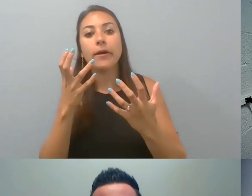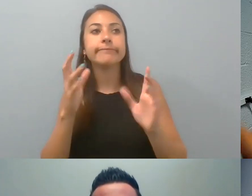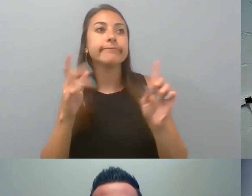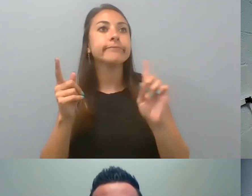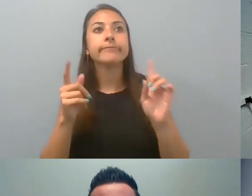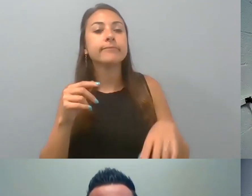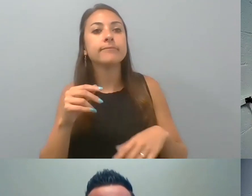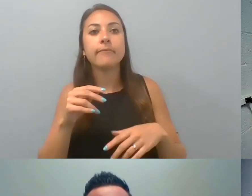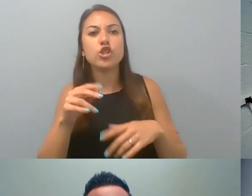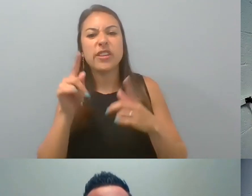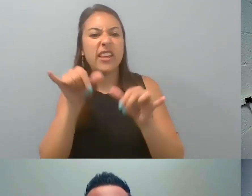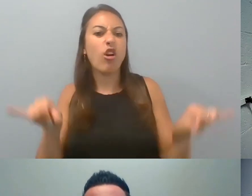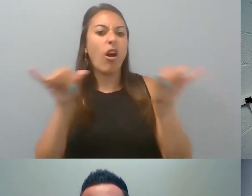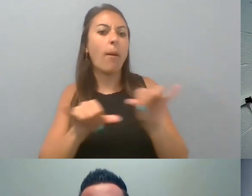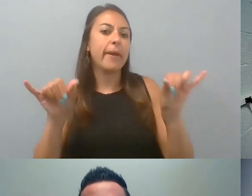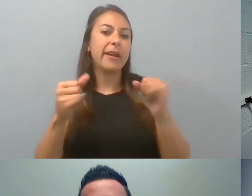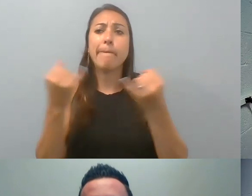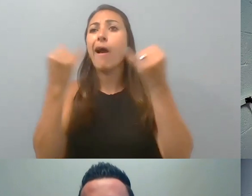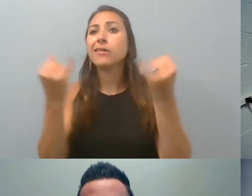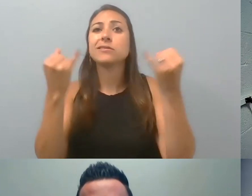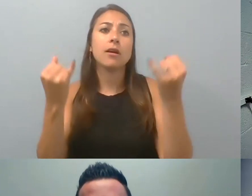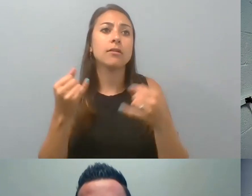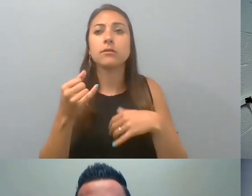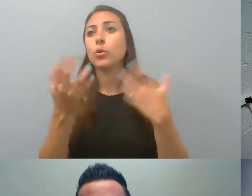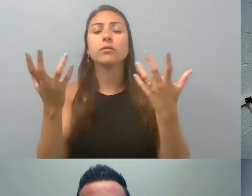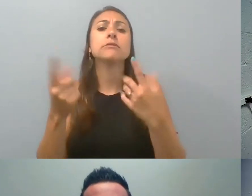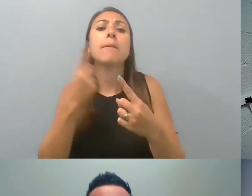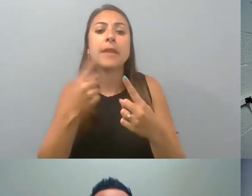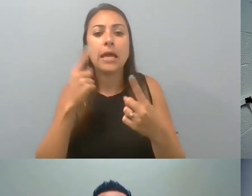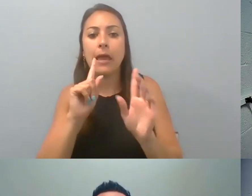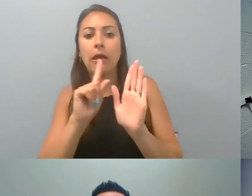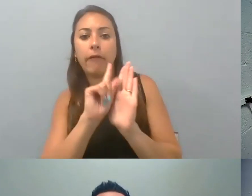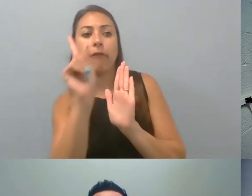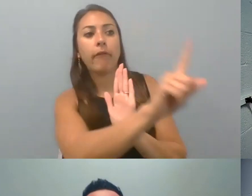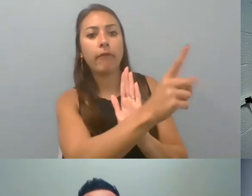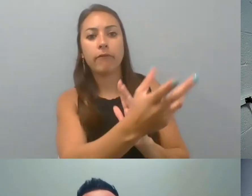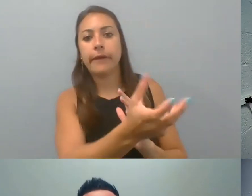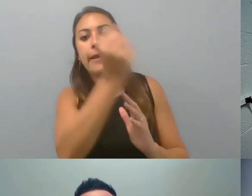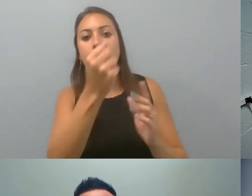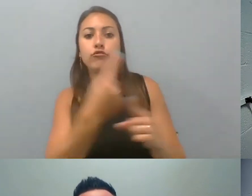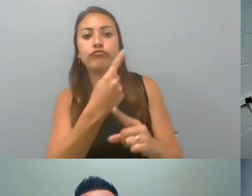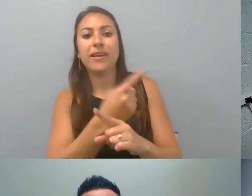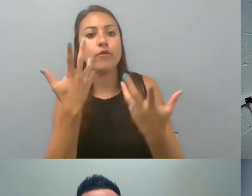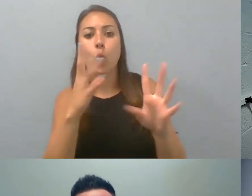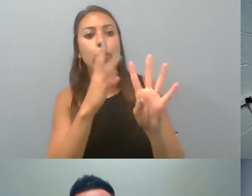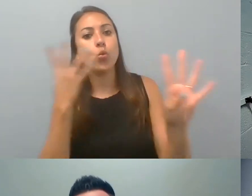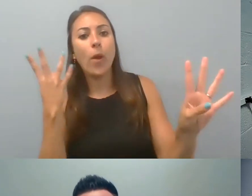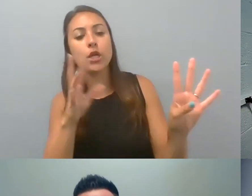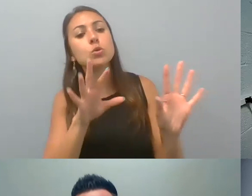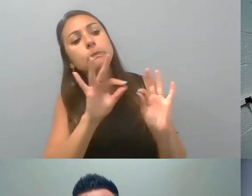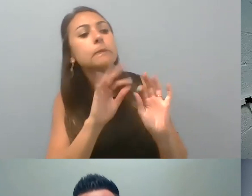for you. So if it's a make your own curry station, for example, if you don't want to wait in line and pick every